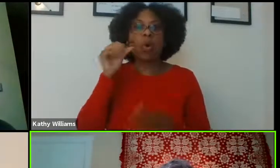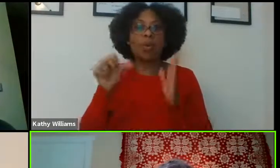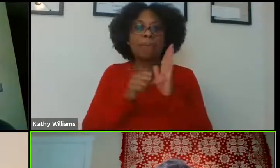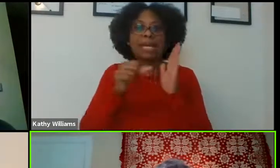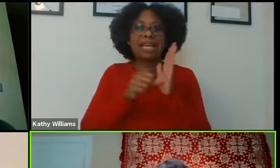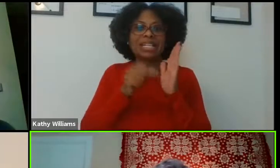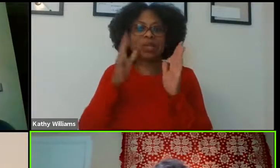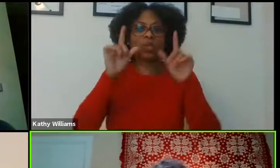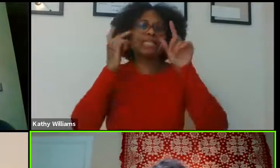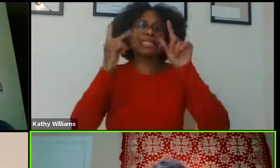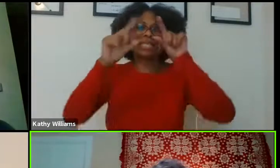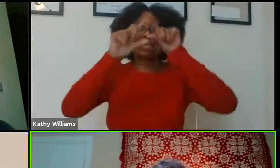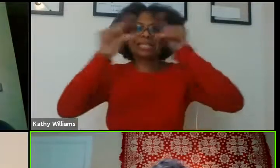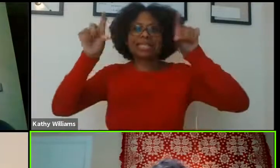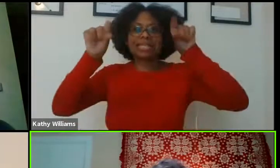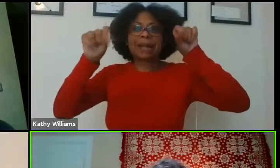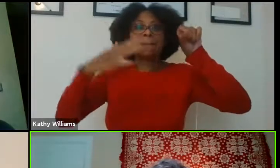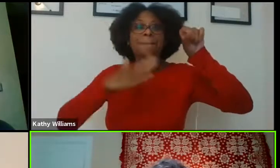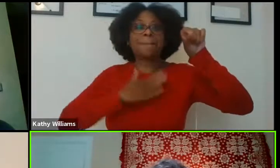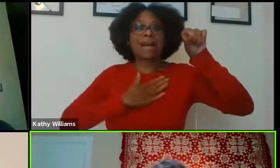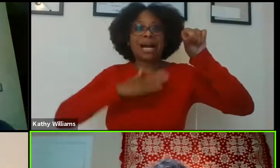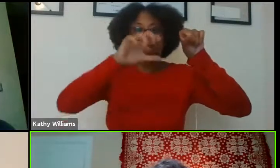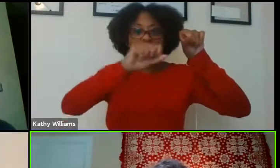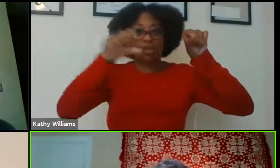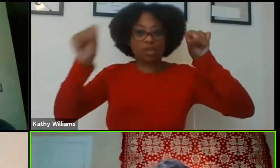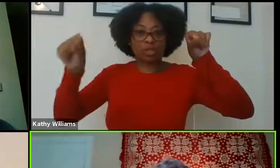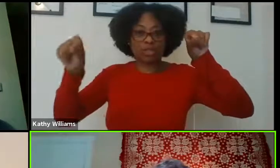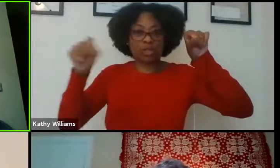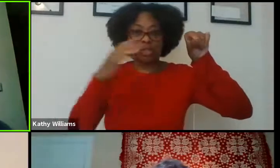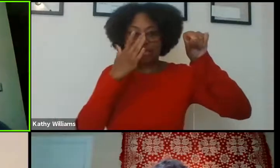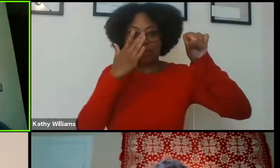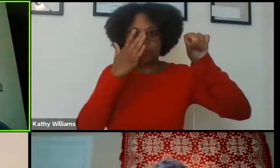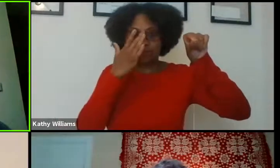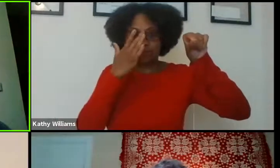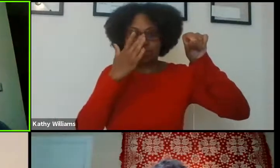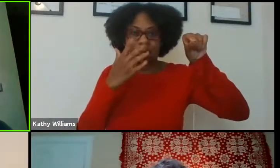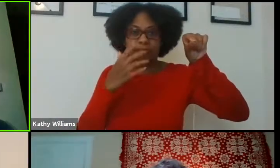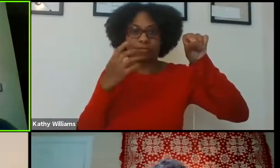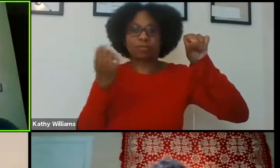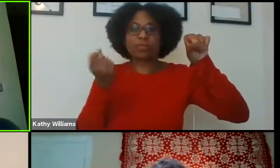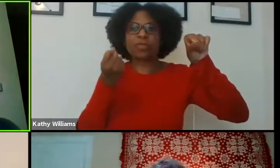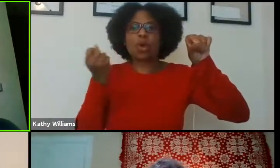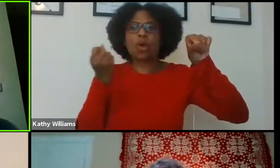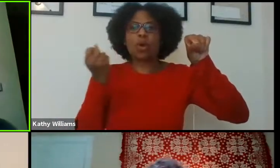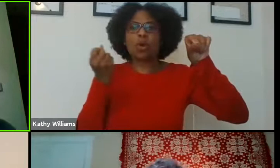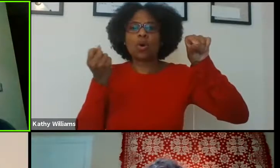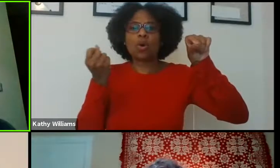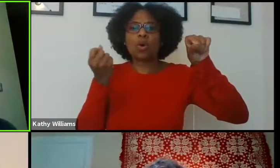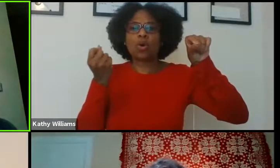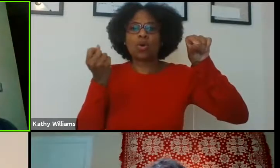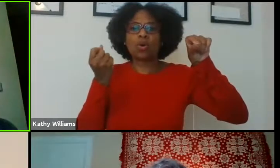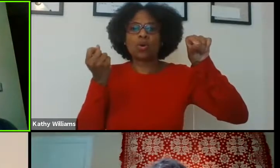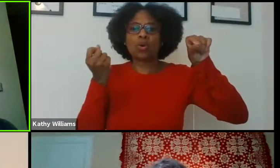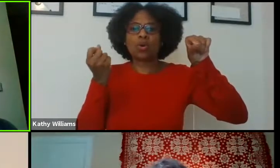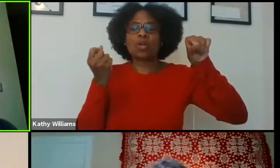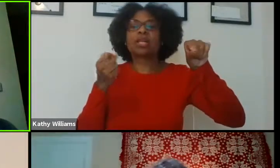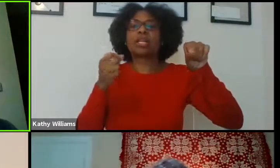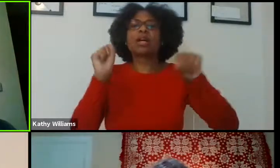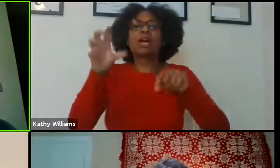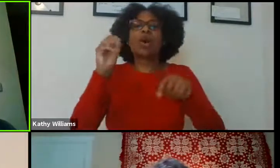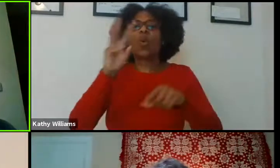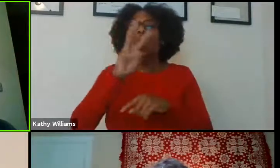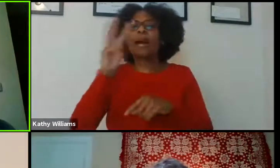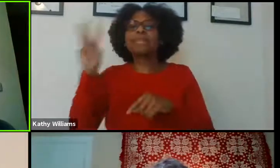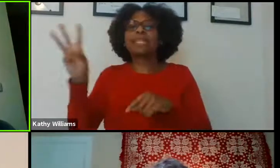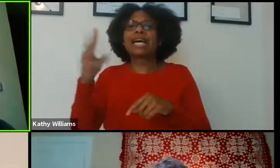My Social Security. It's Sorry, hold on, Elizabeth. Can you provide that website one more time so I can